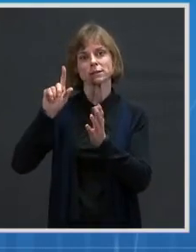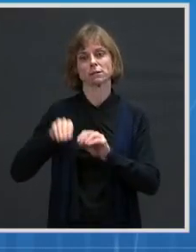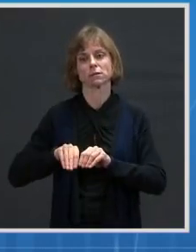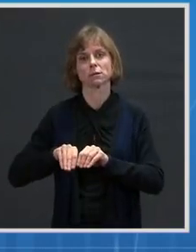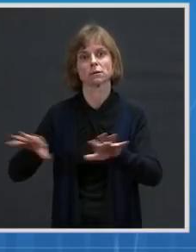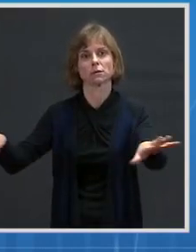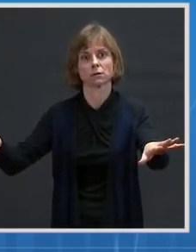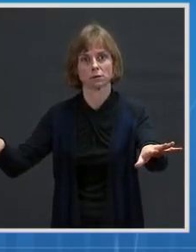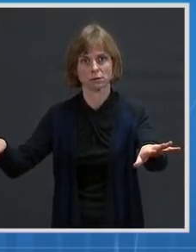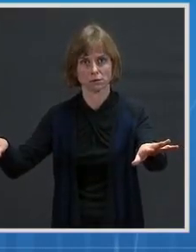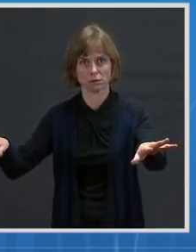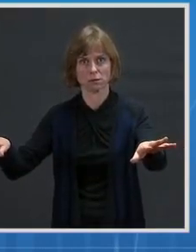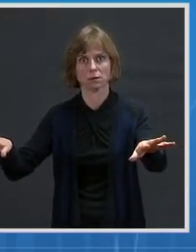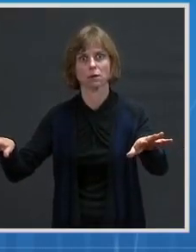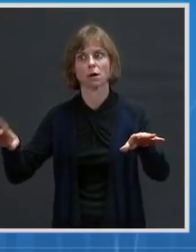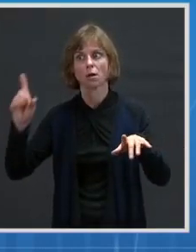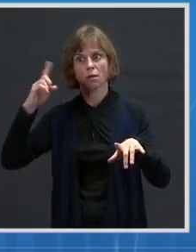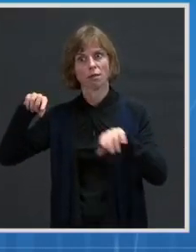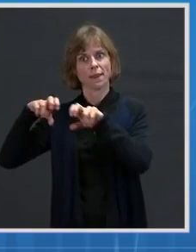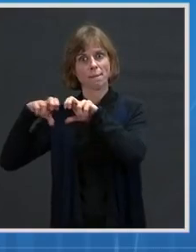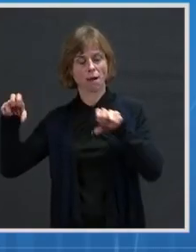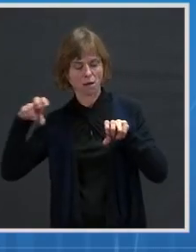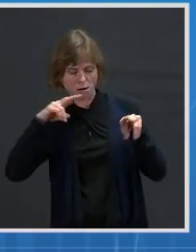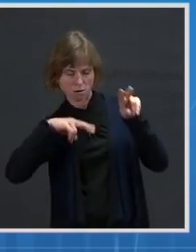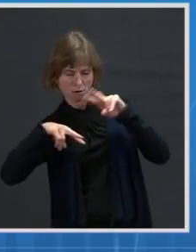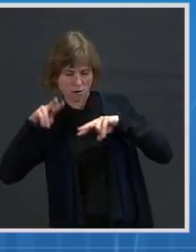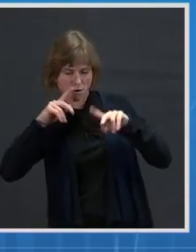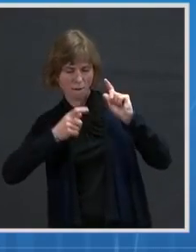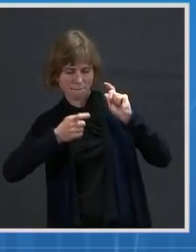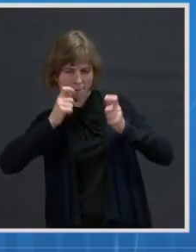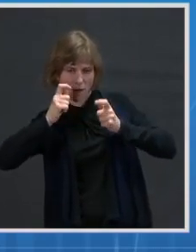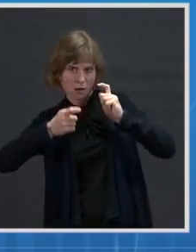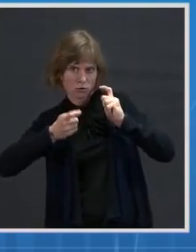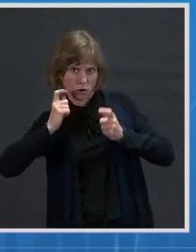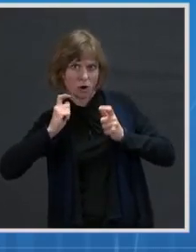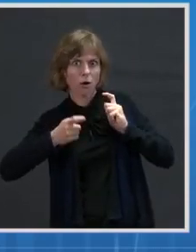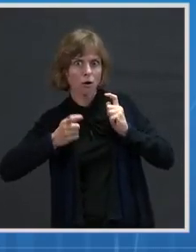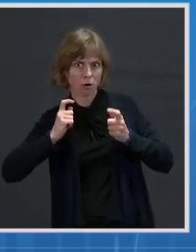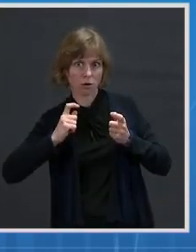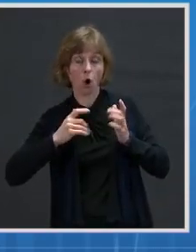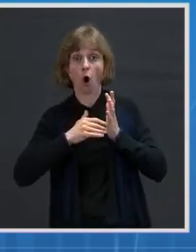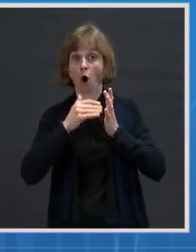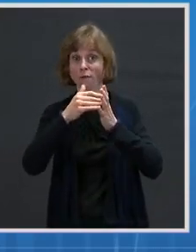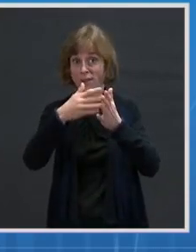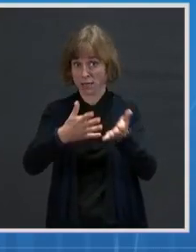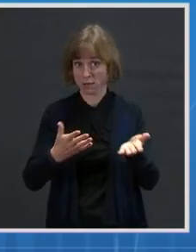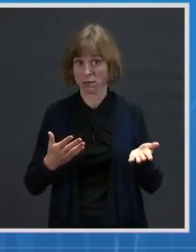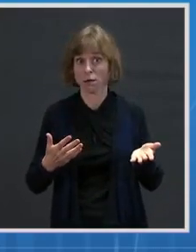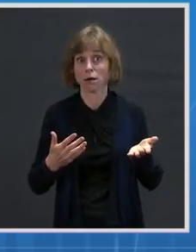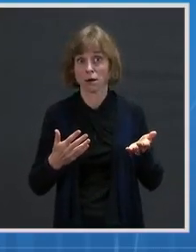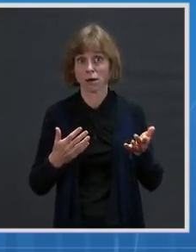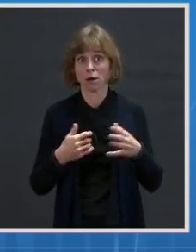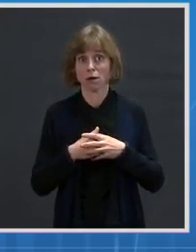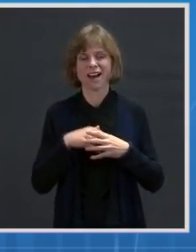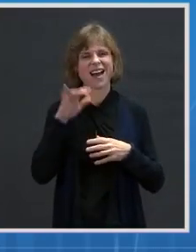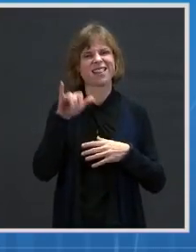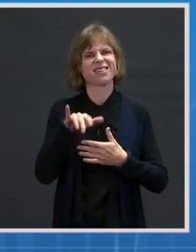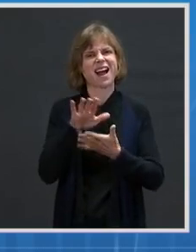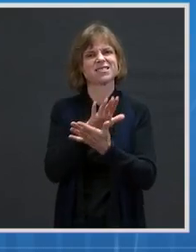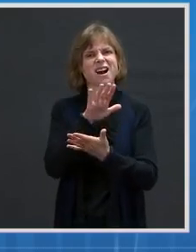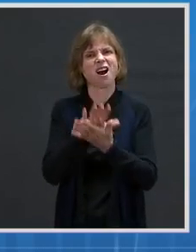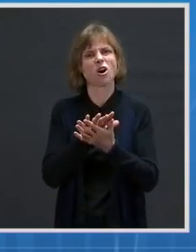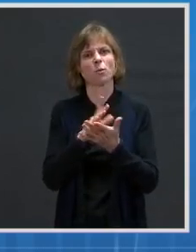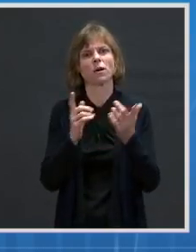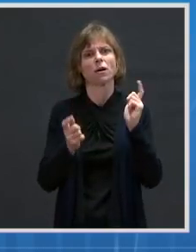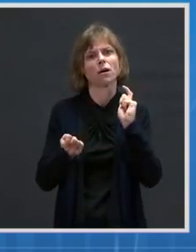and update it meaningfully in very frequent intervals. It is a living document. As